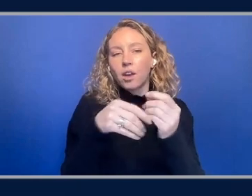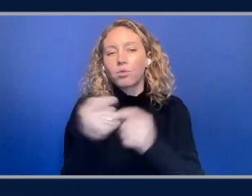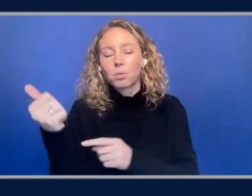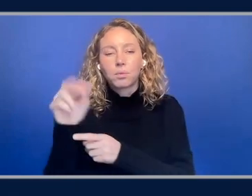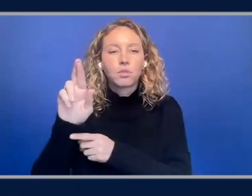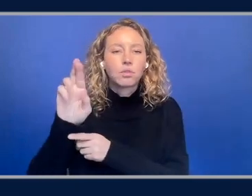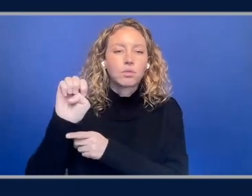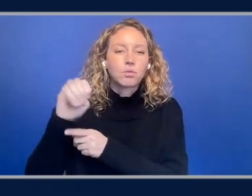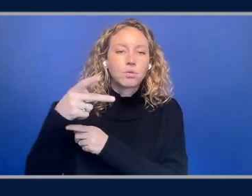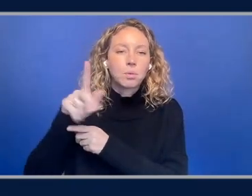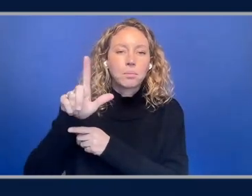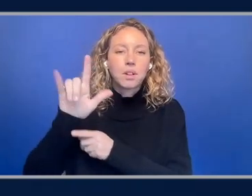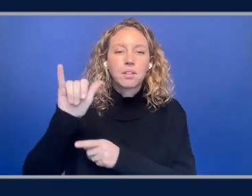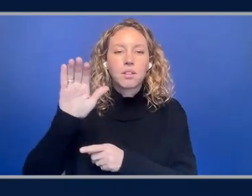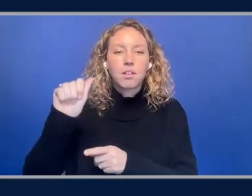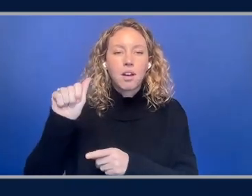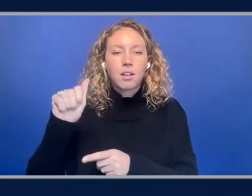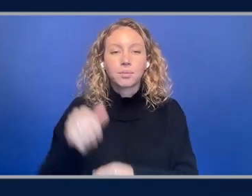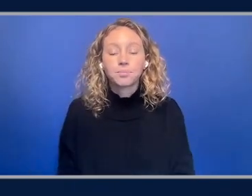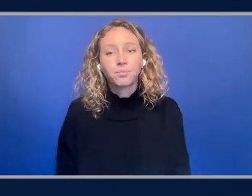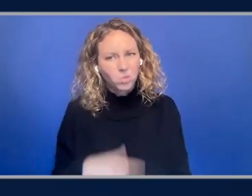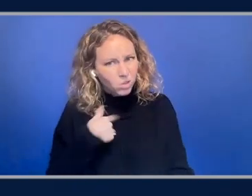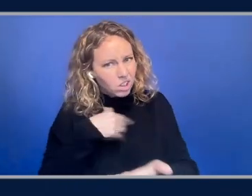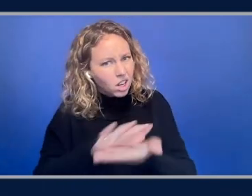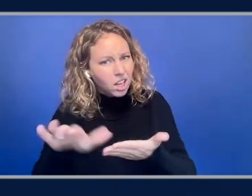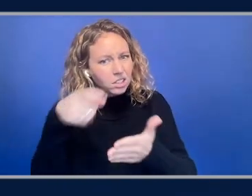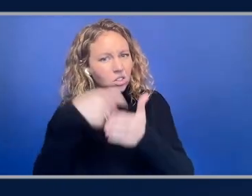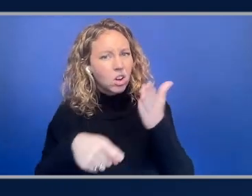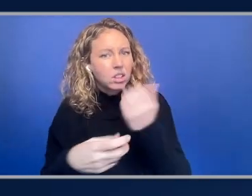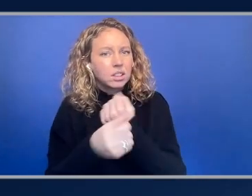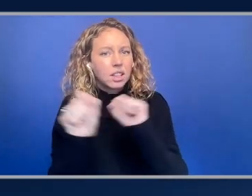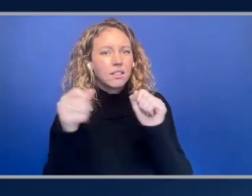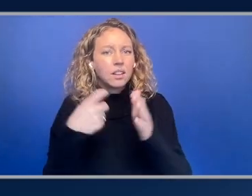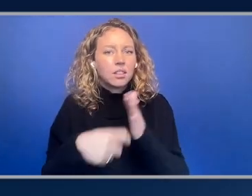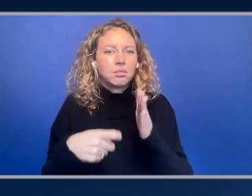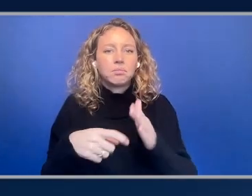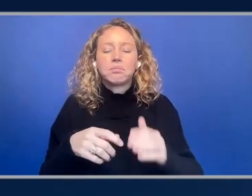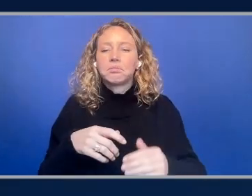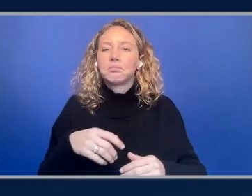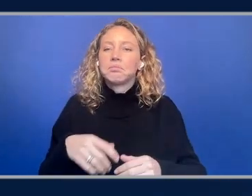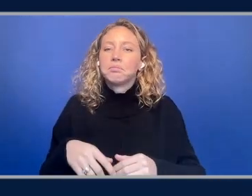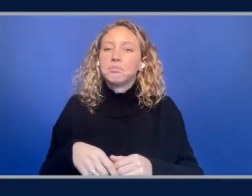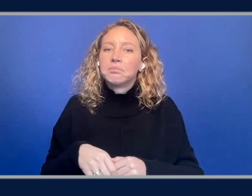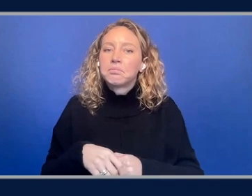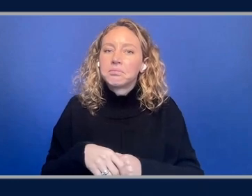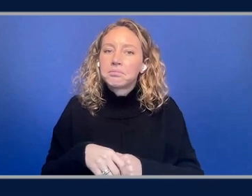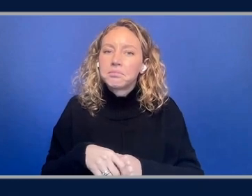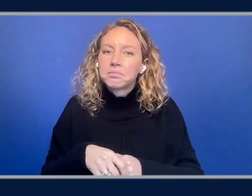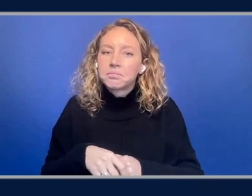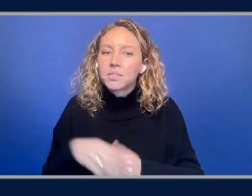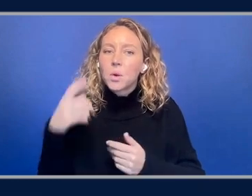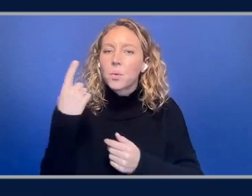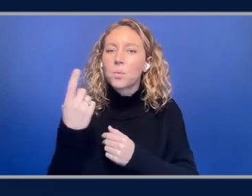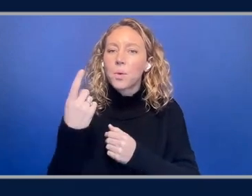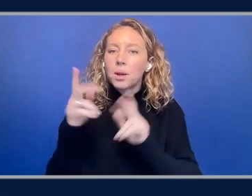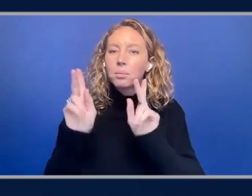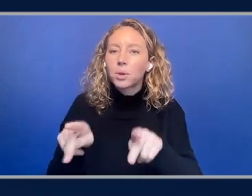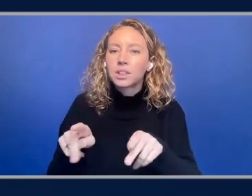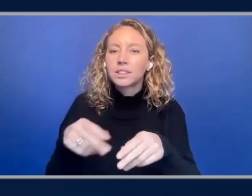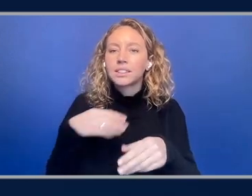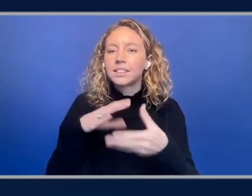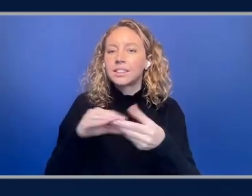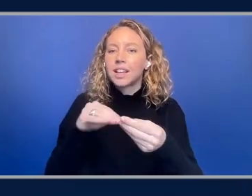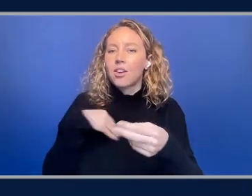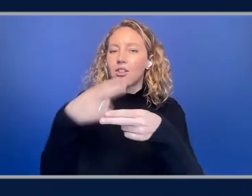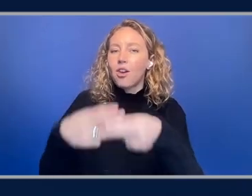nice cost-saving tactic. Yeah. And speaking of cost, Ray has a question. The user said, please call me Ray. So, hi,